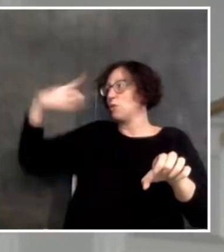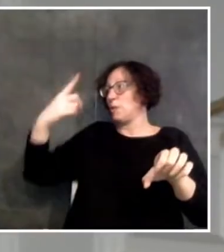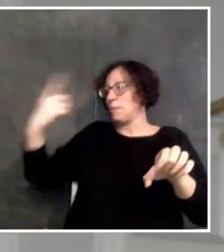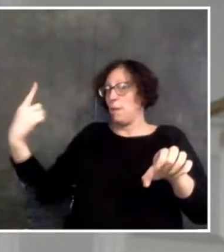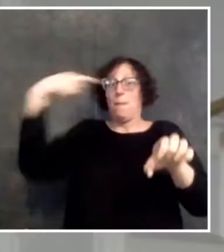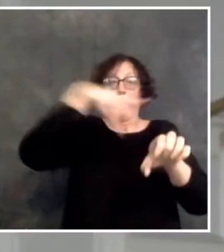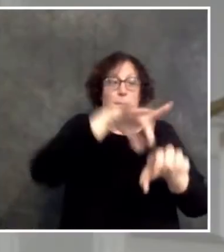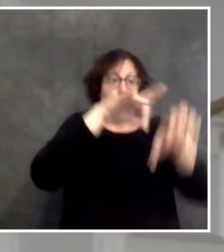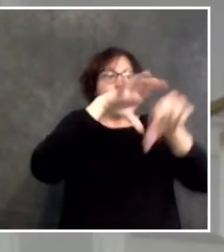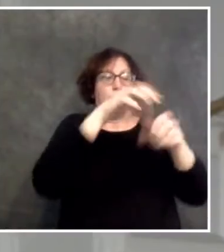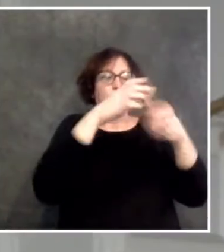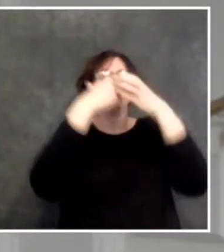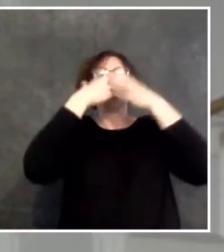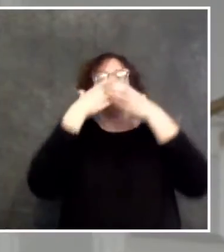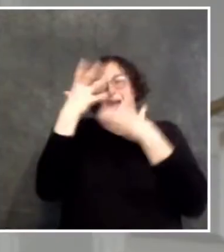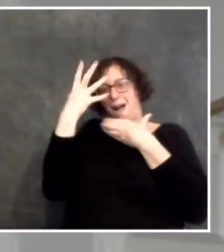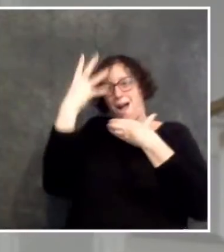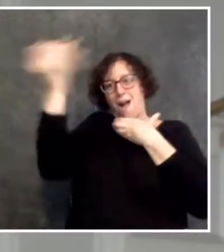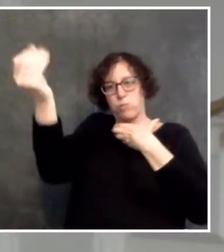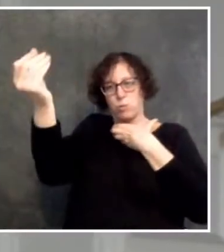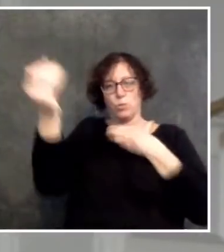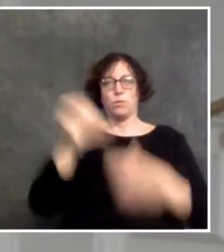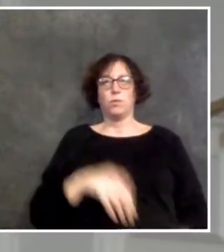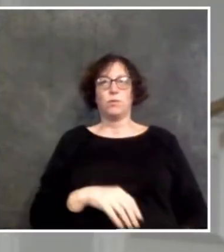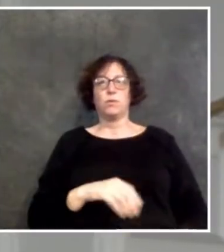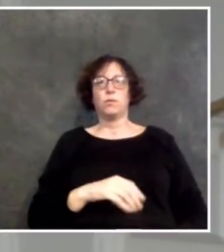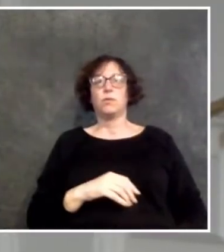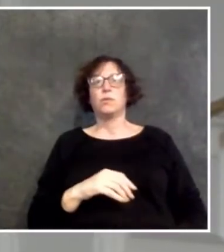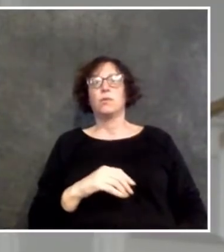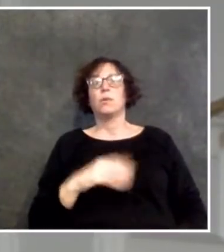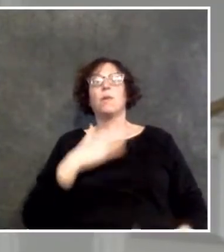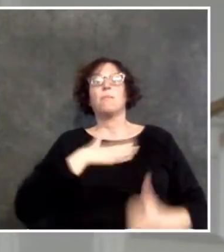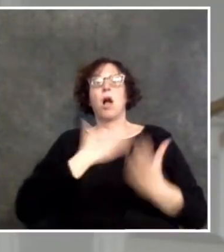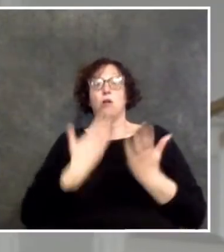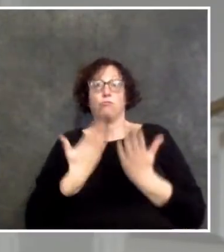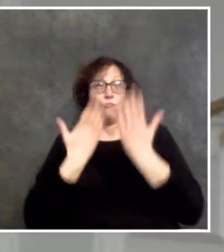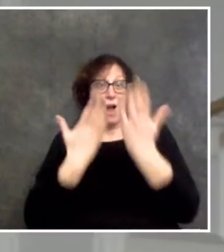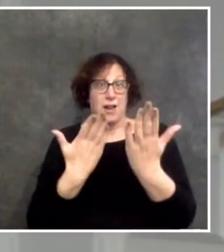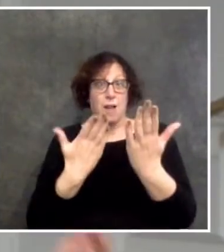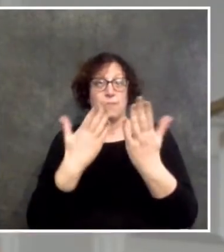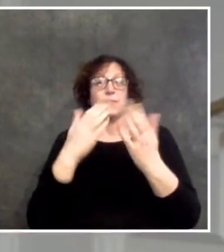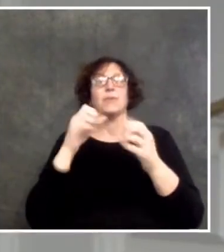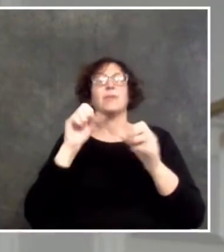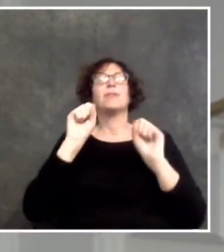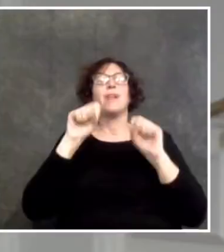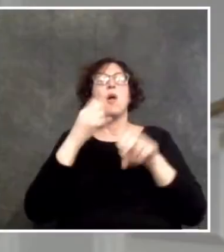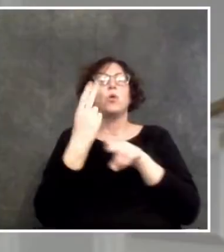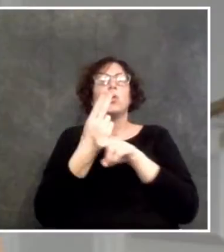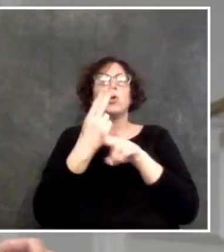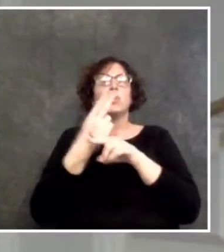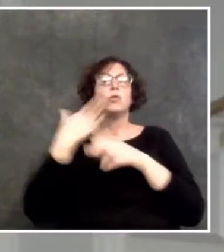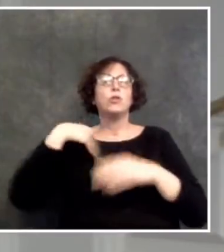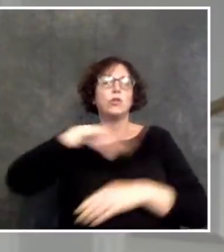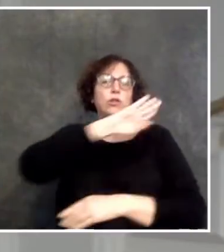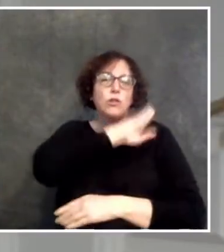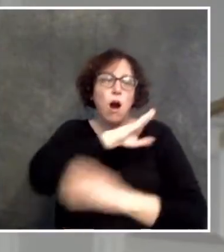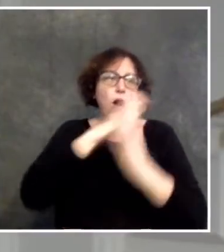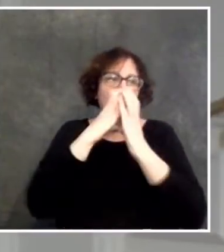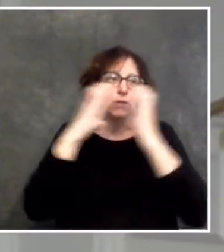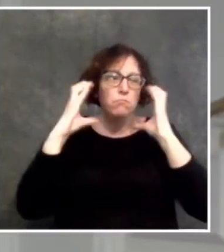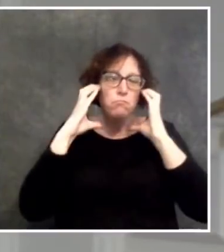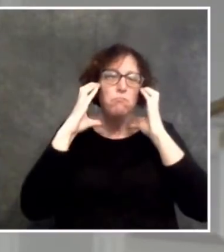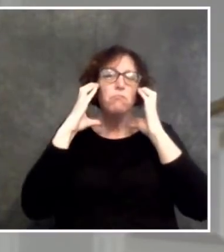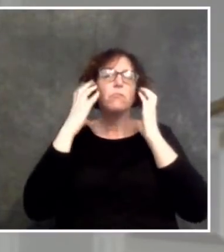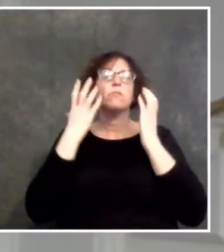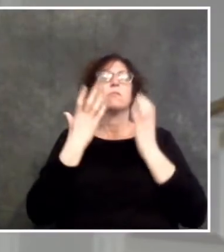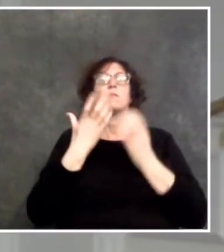can use a scarf. And again, the important thing is that it covers the nose and the mouth.